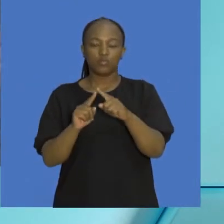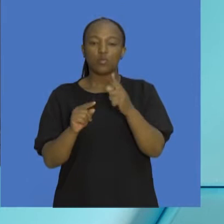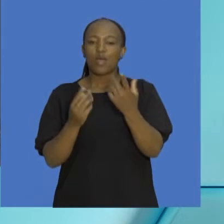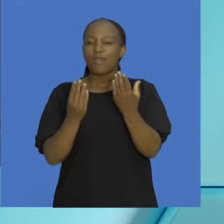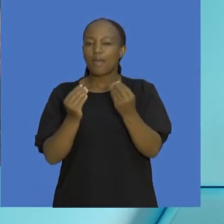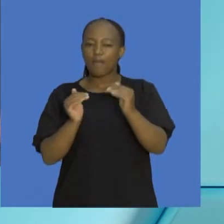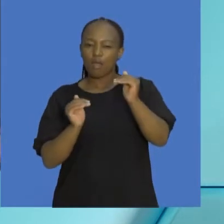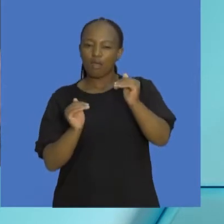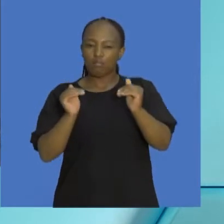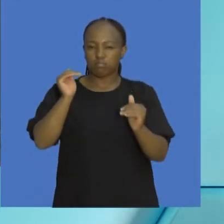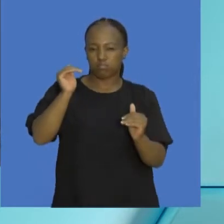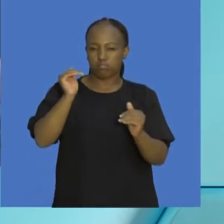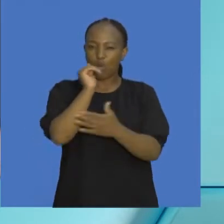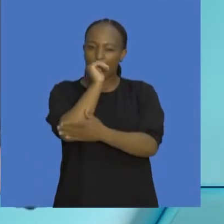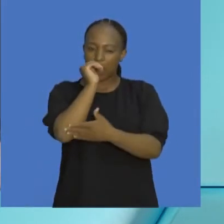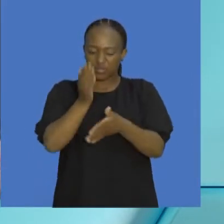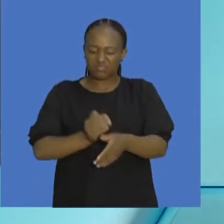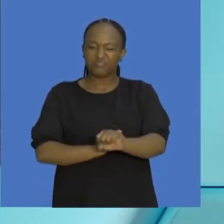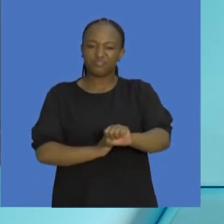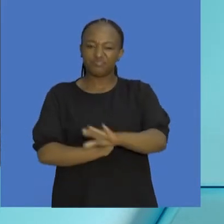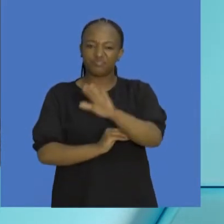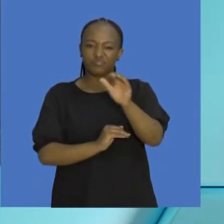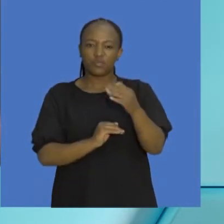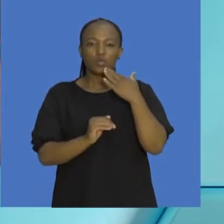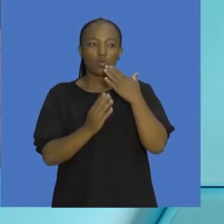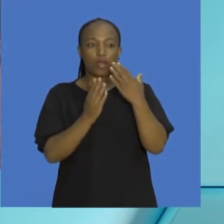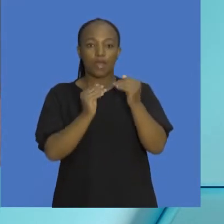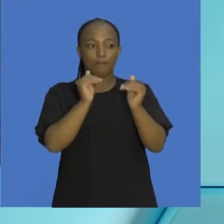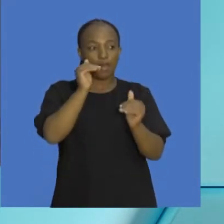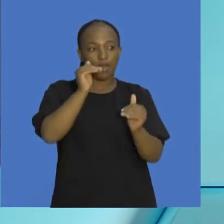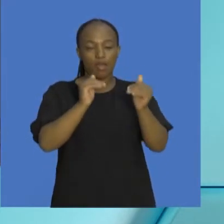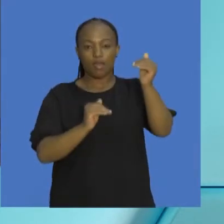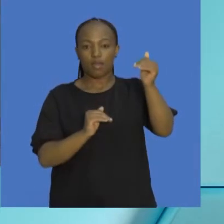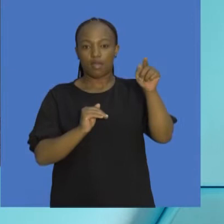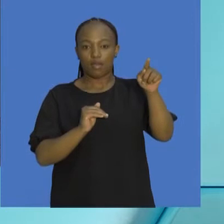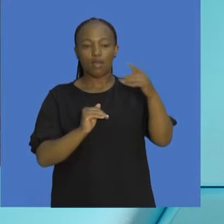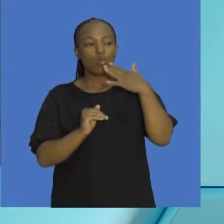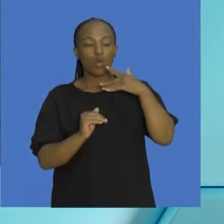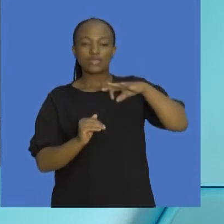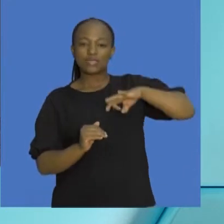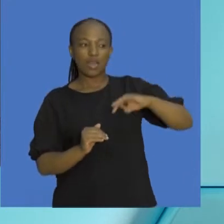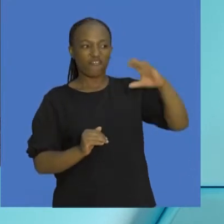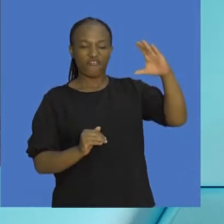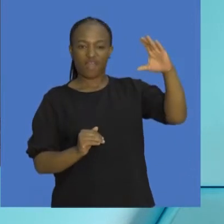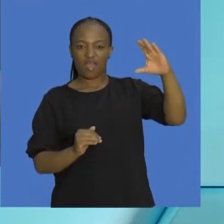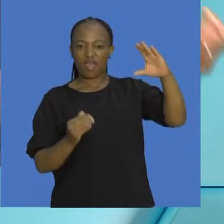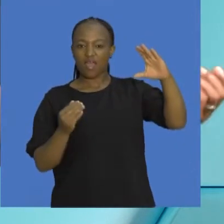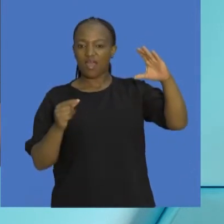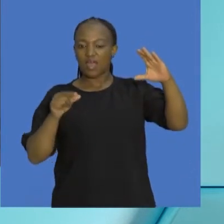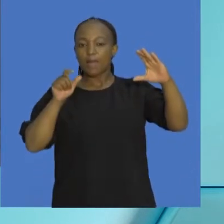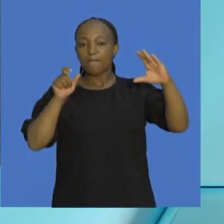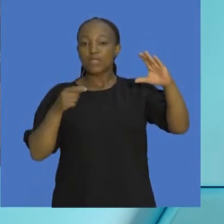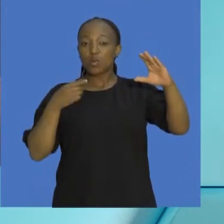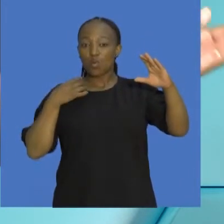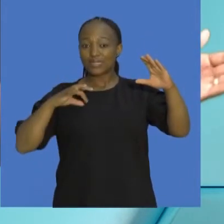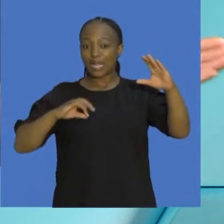in terms of inequality in this country, if we calculate the highest, the person who earned the most, and the lowest,